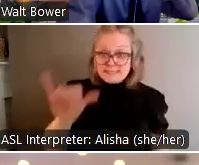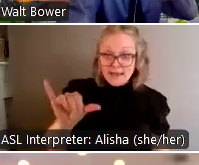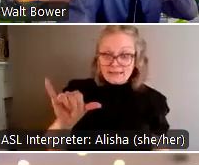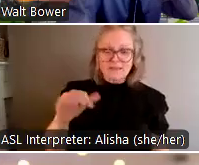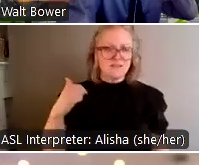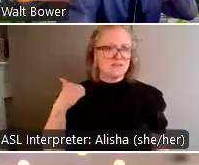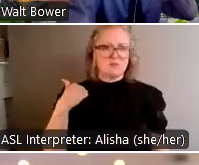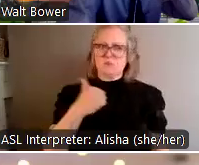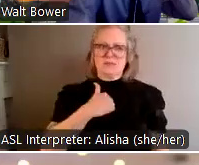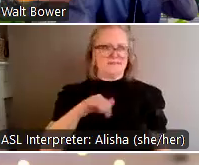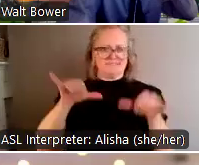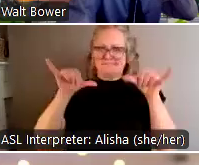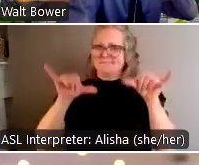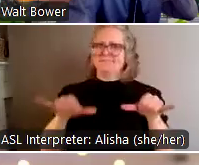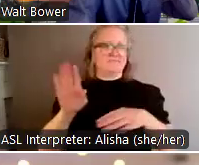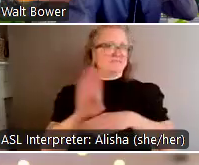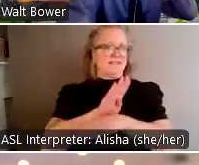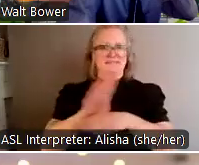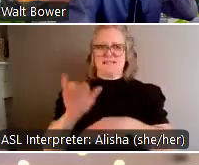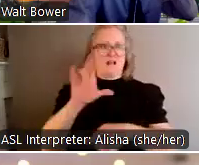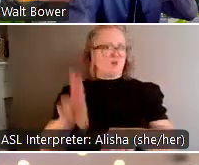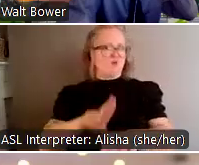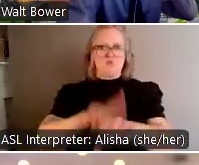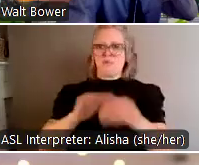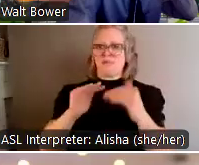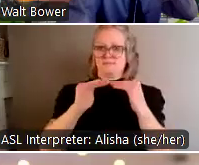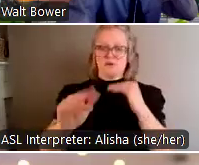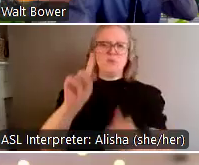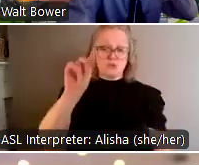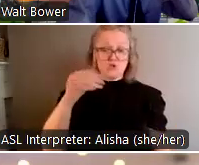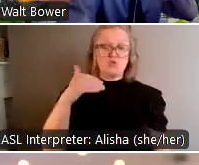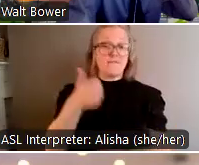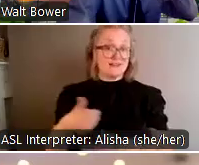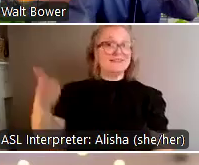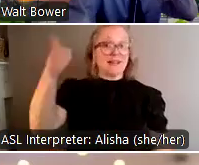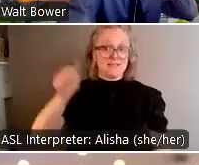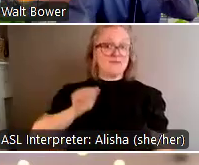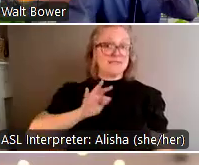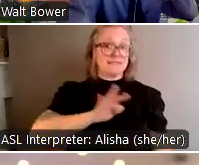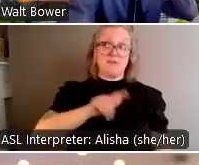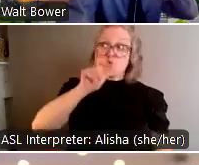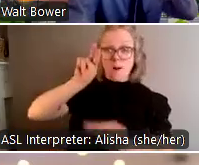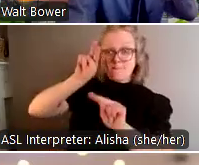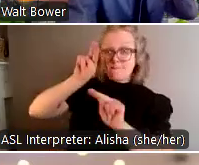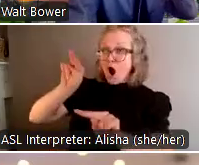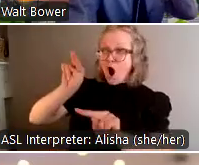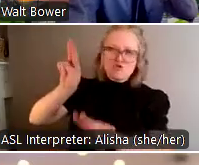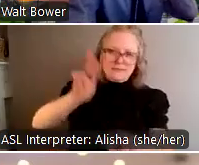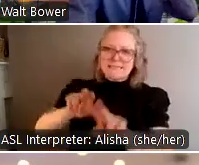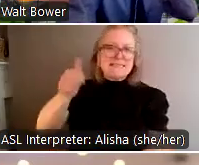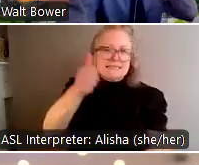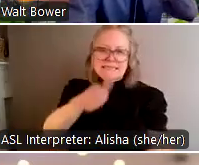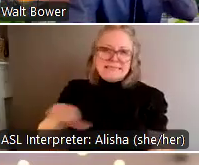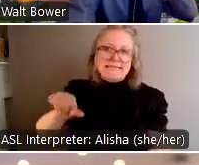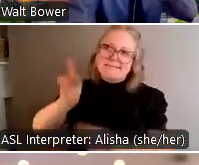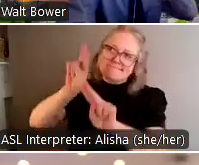business as usual right now. We do have executive staff who are monitoring, assessing anything that's coming down from